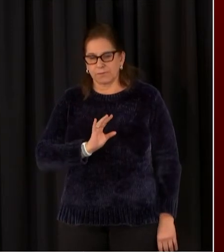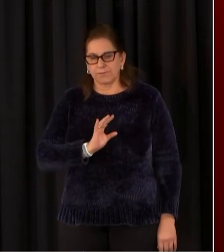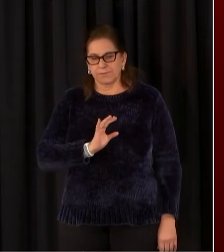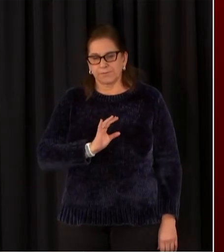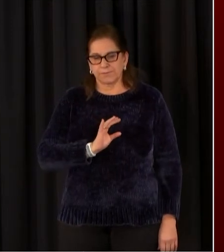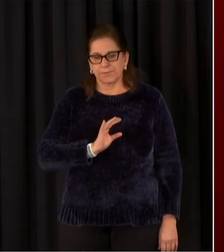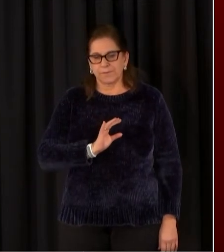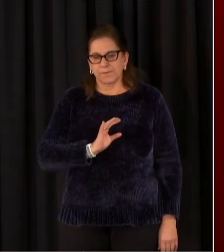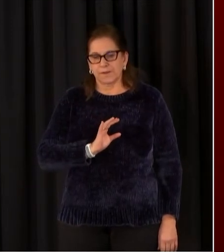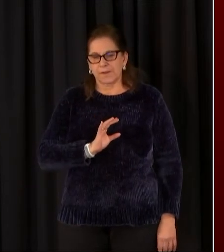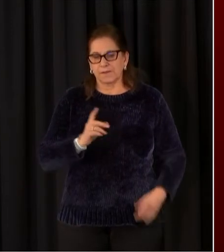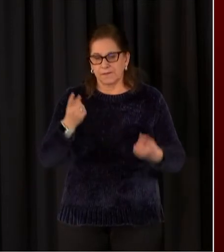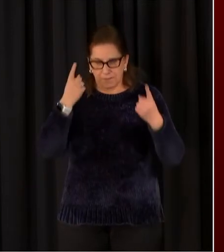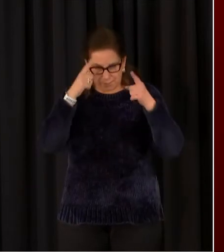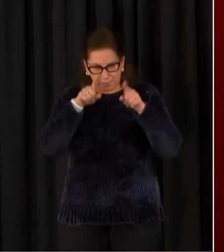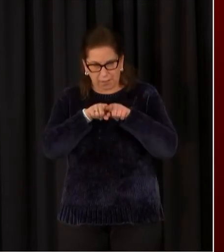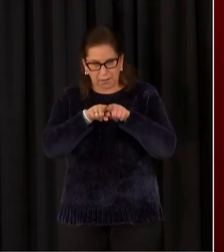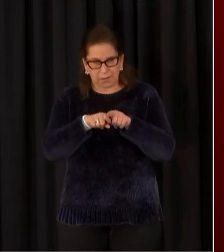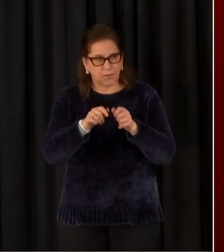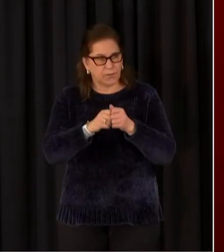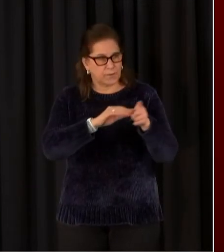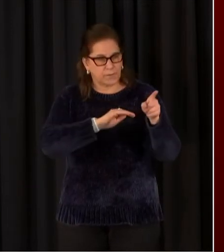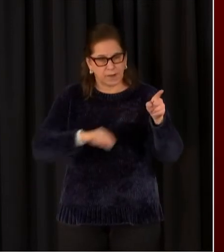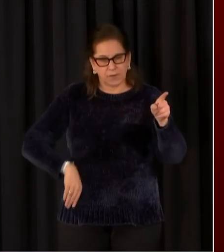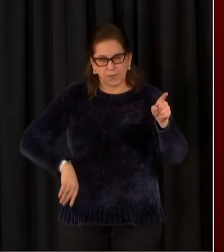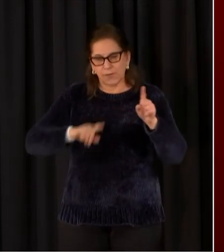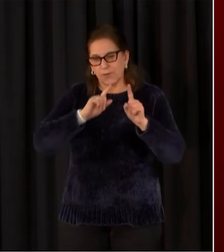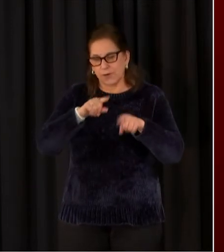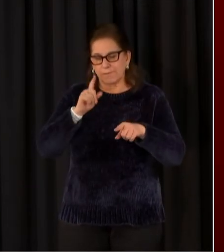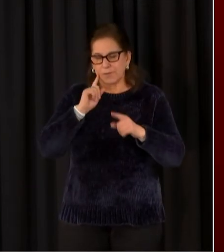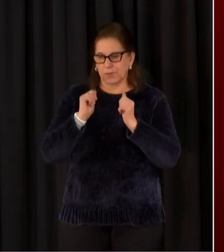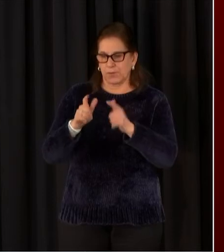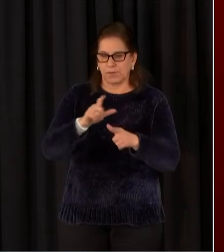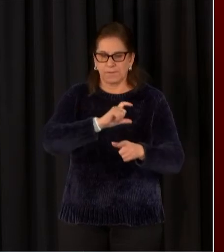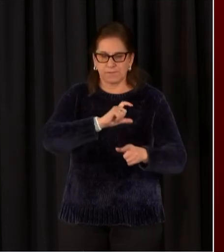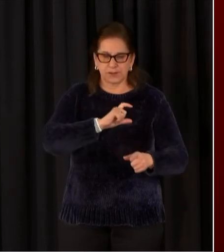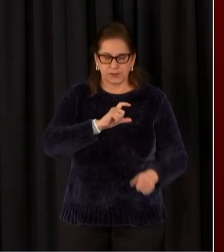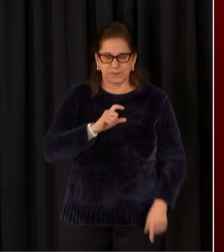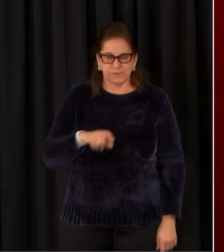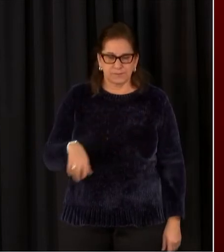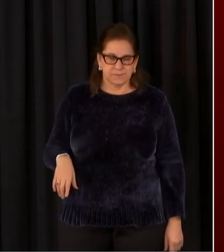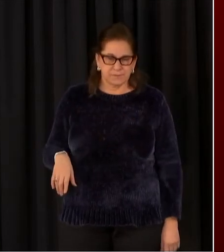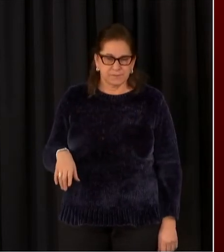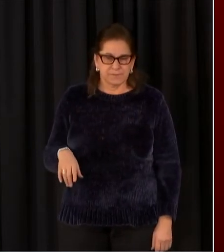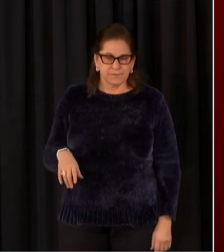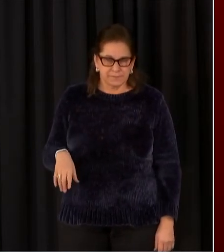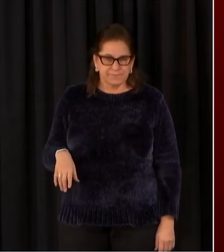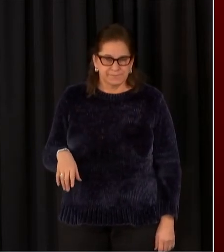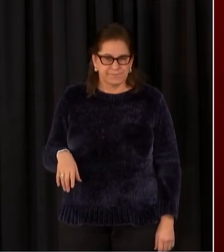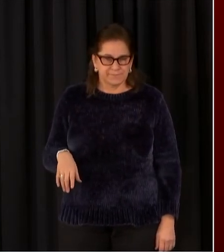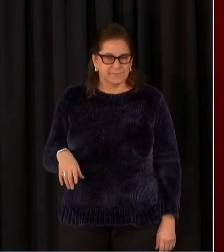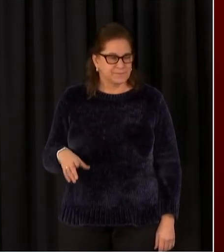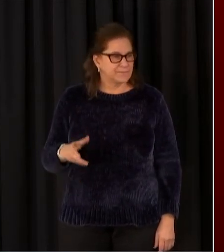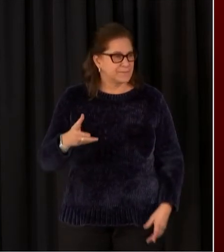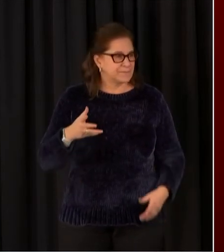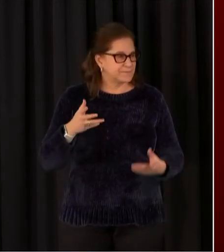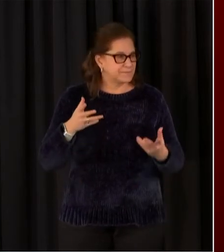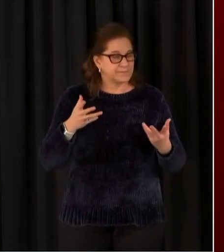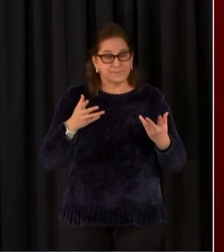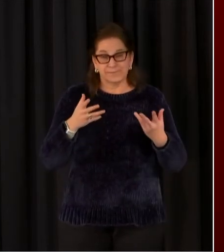that's in line with the mayor's order for our officers. So I'm sure that in terms of after